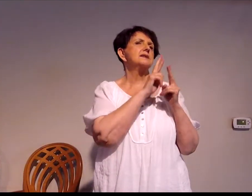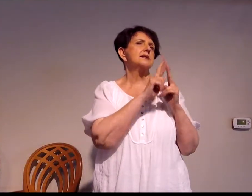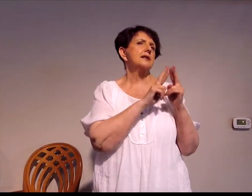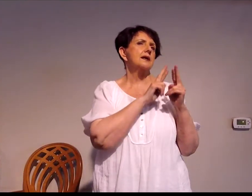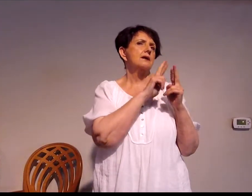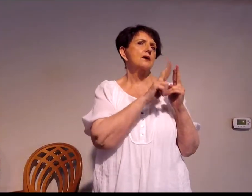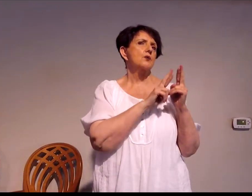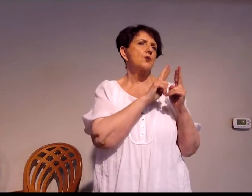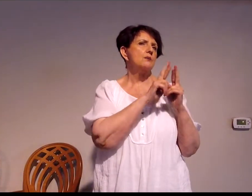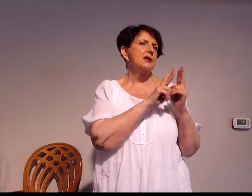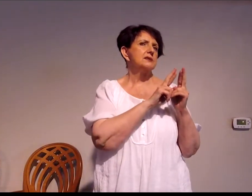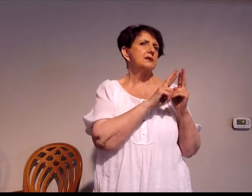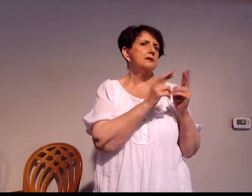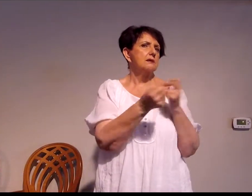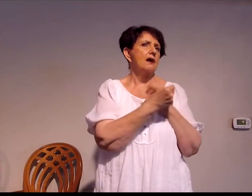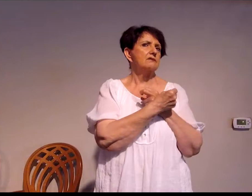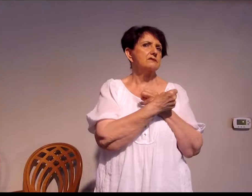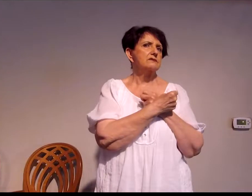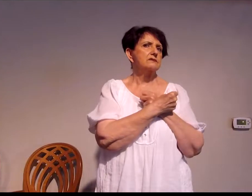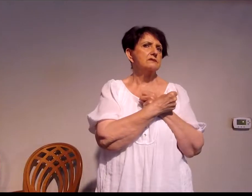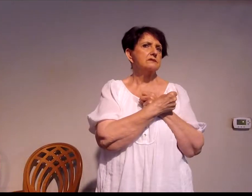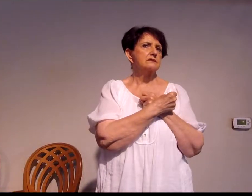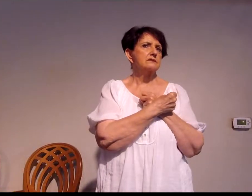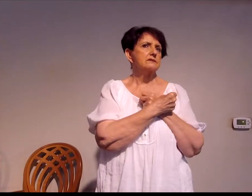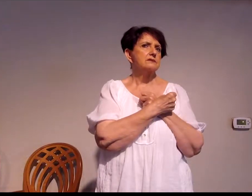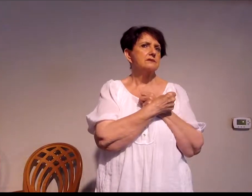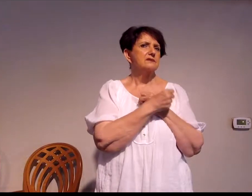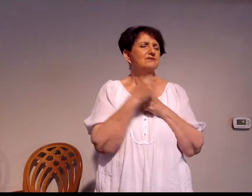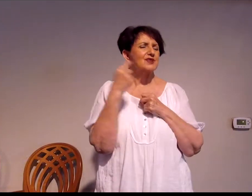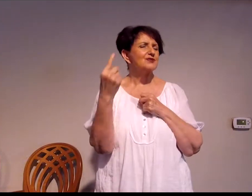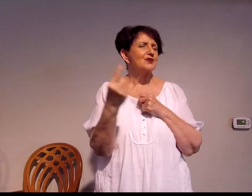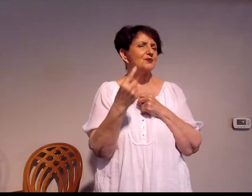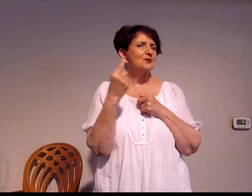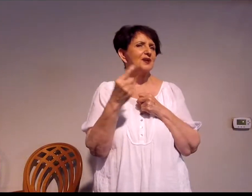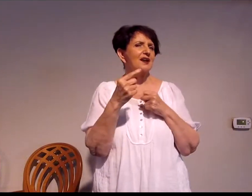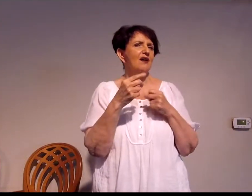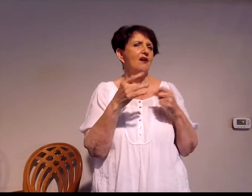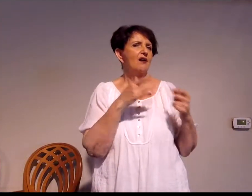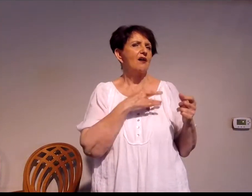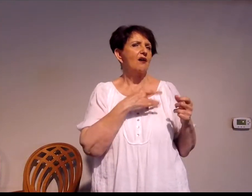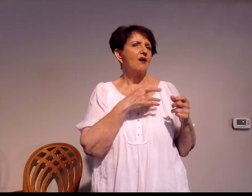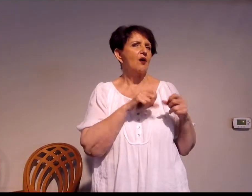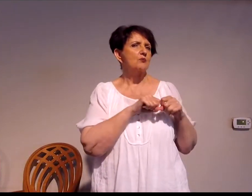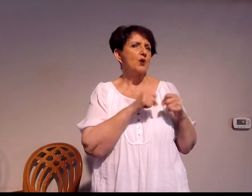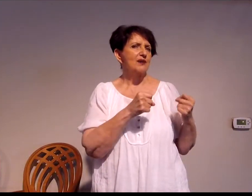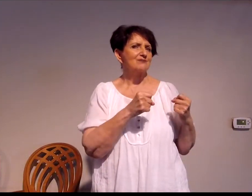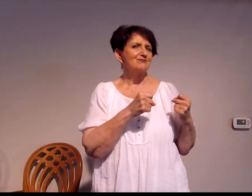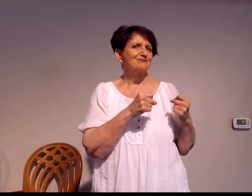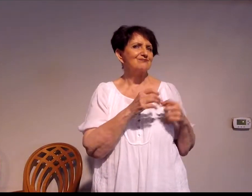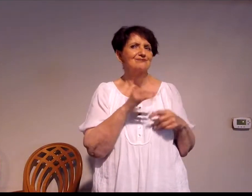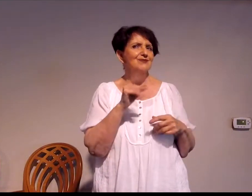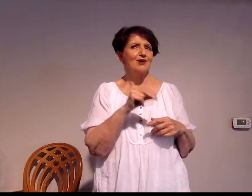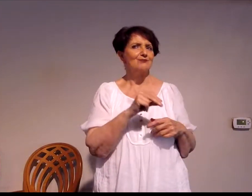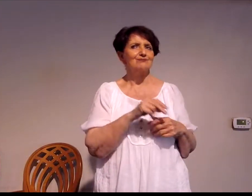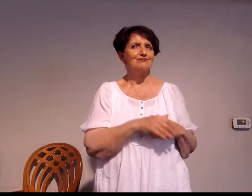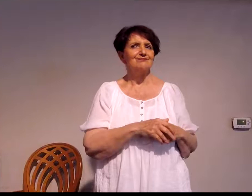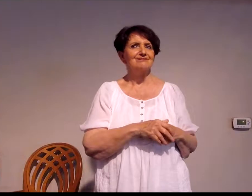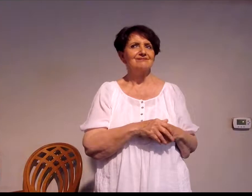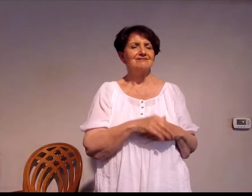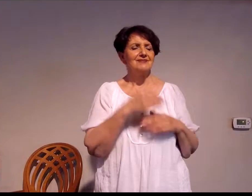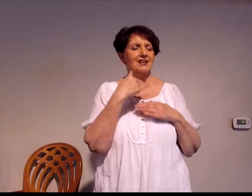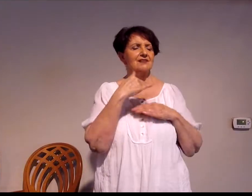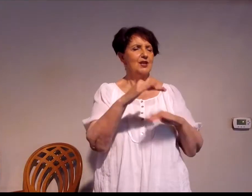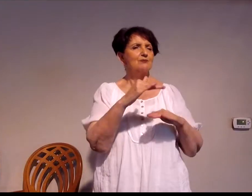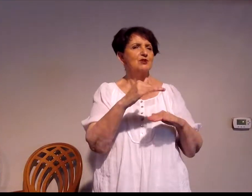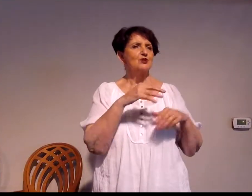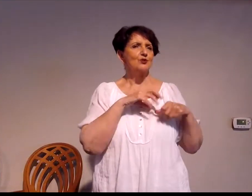I'm only heartbroken in a romantic love situation. And that's actually not true, and that limits us and